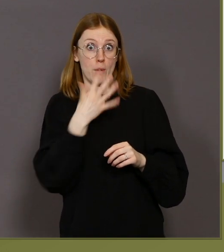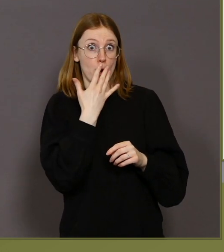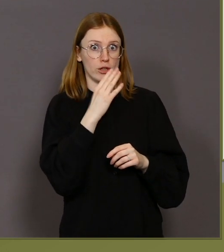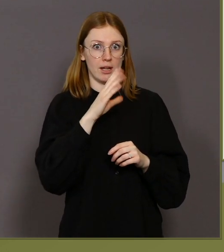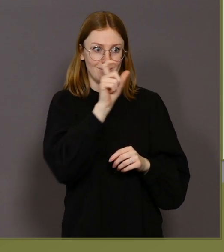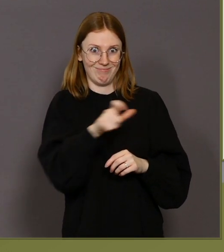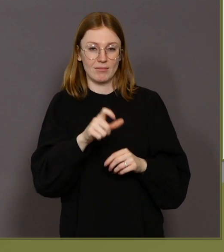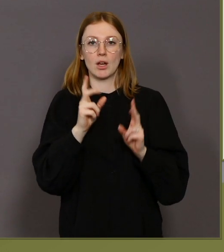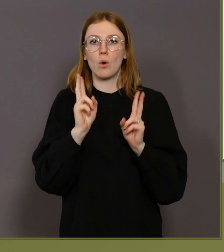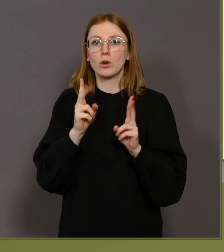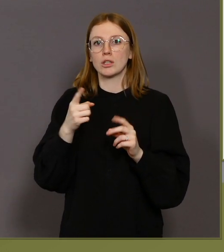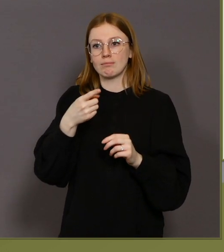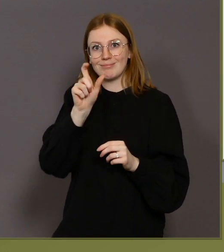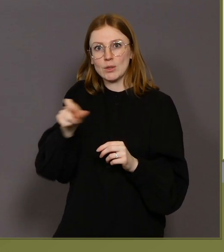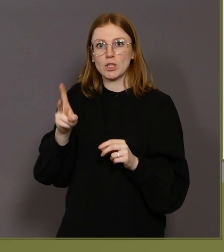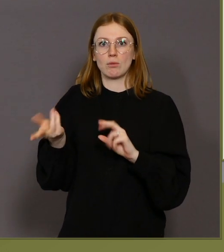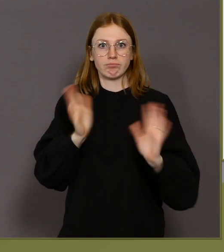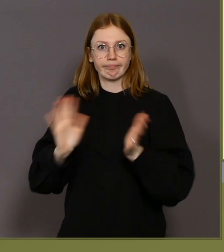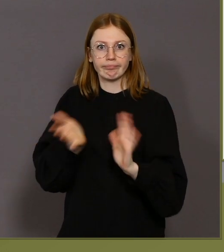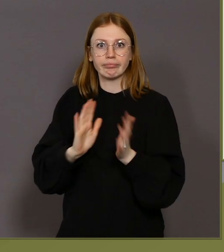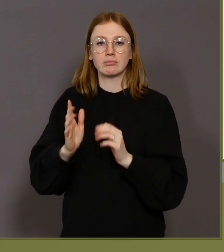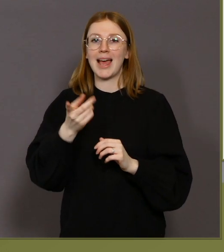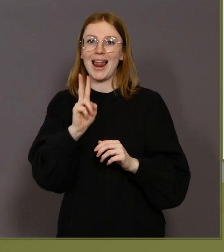and those who type text.